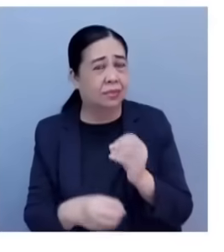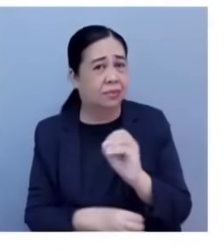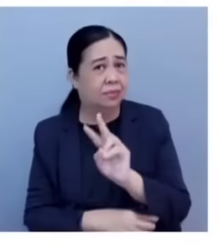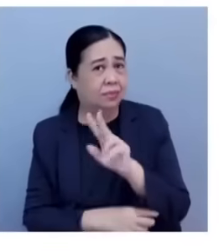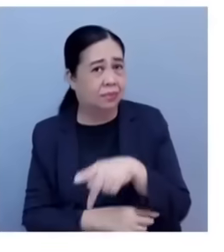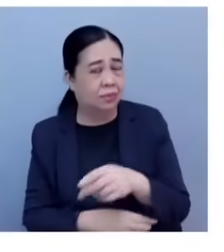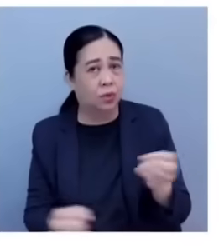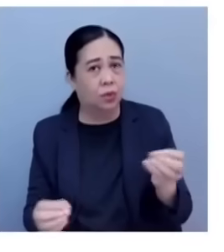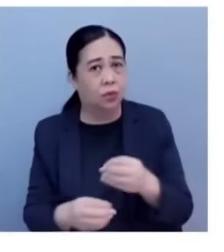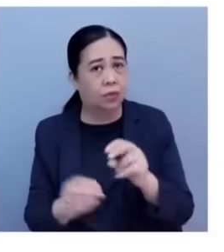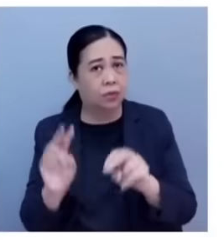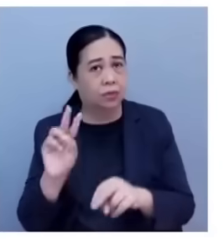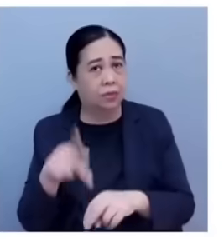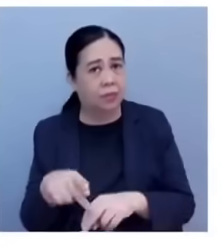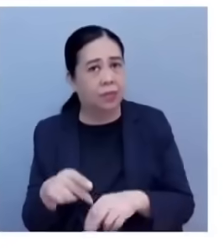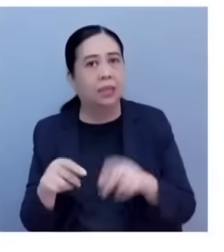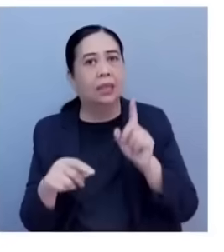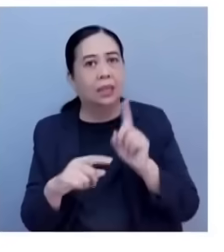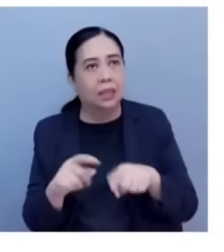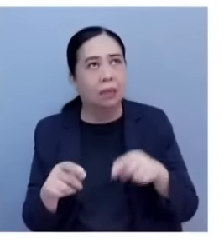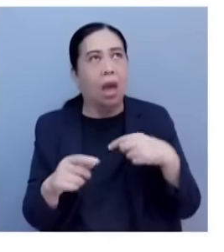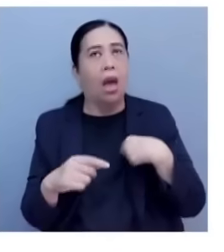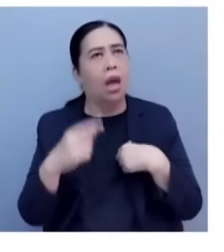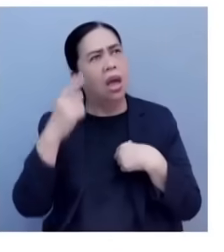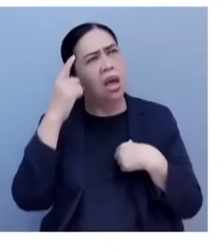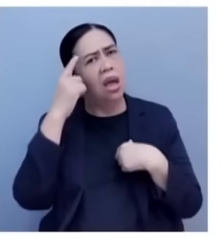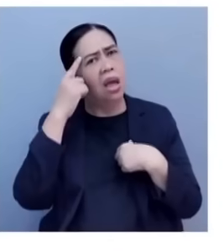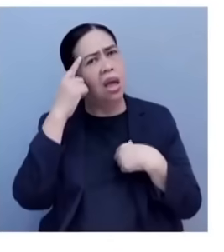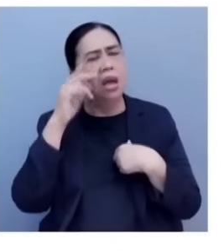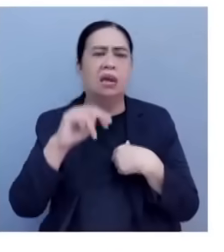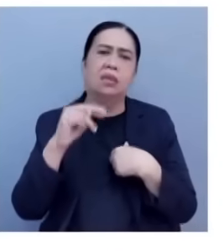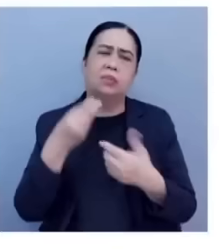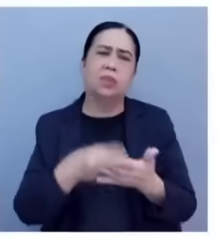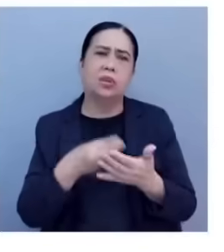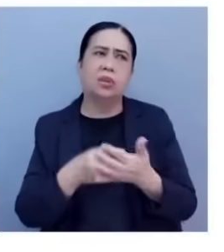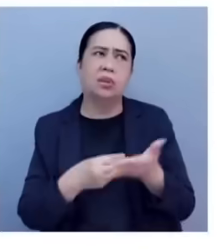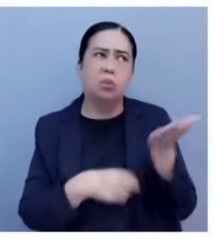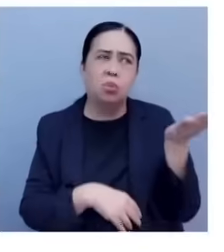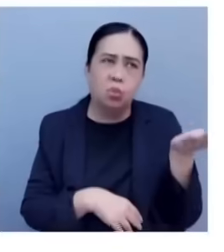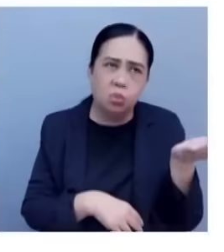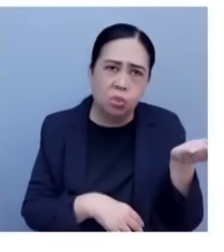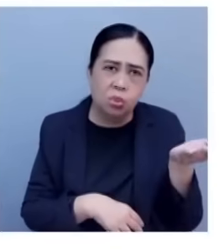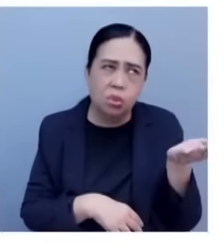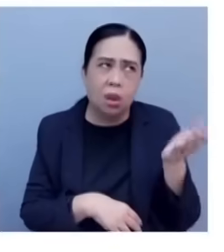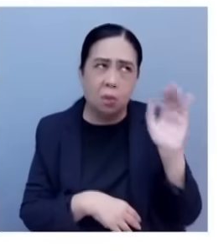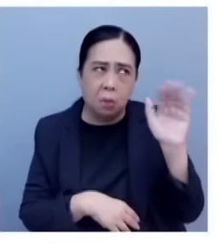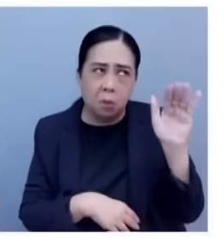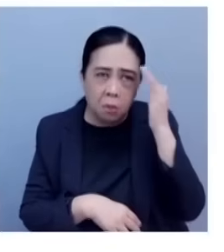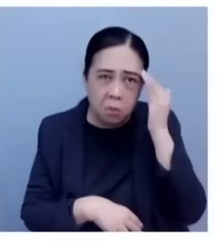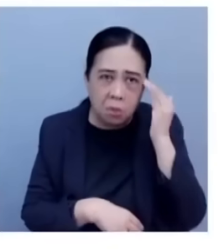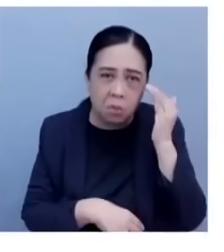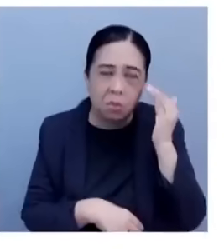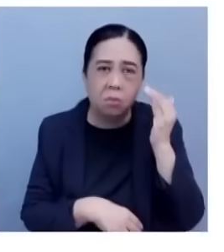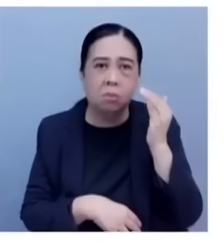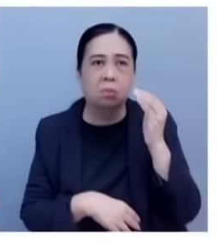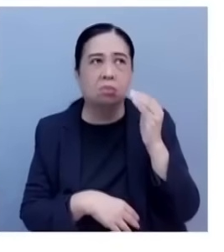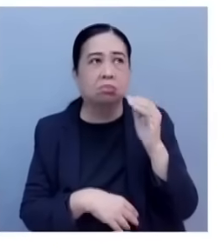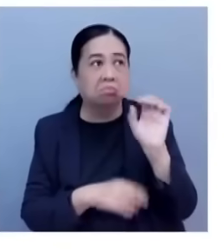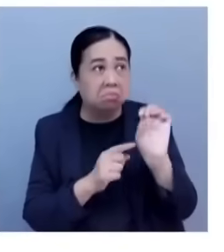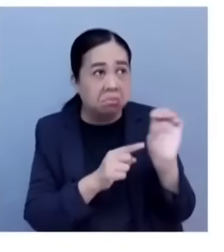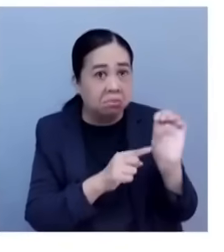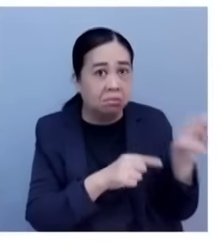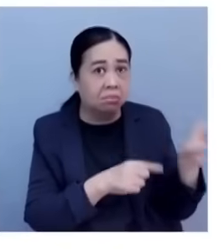President when it just belatedly thought we need confidential funds and therefore we're going to tap into the contingent fund